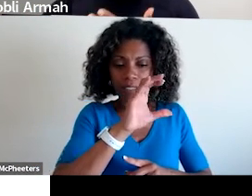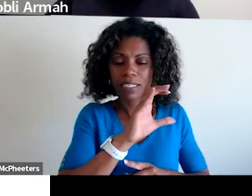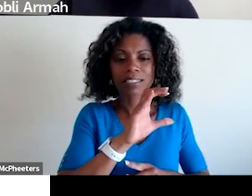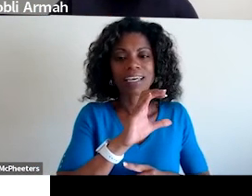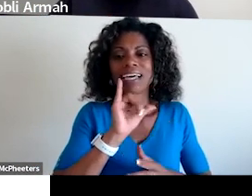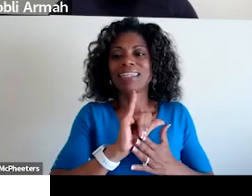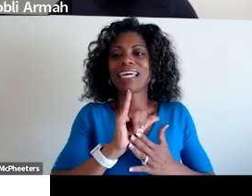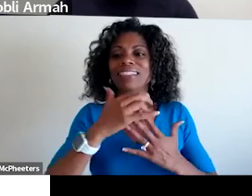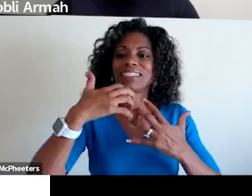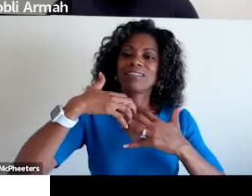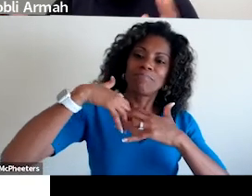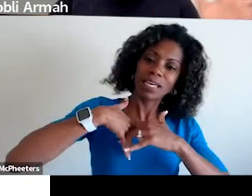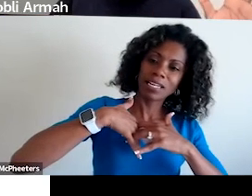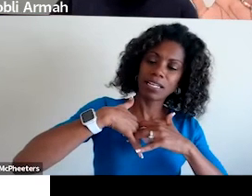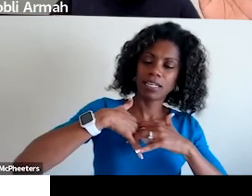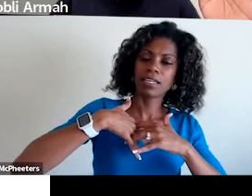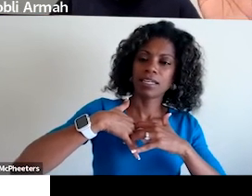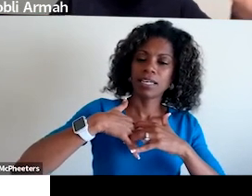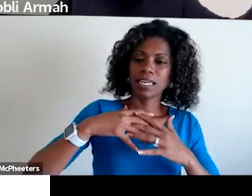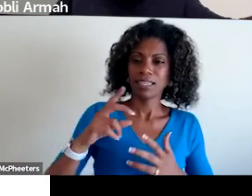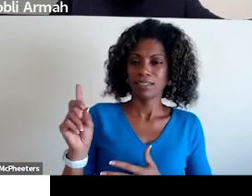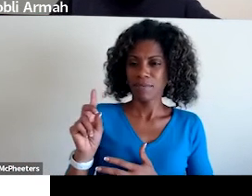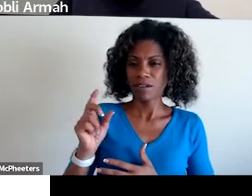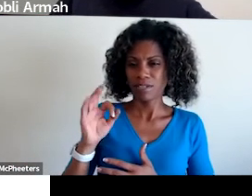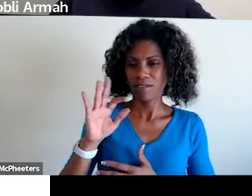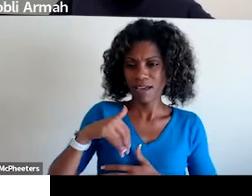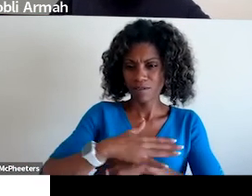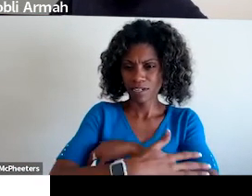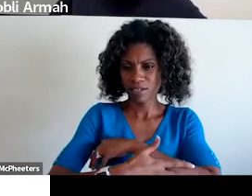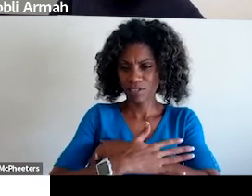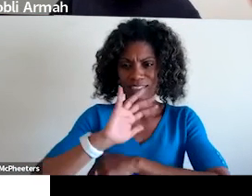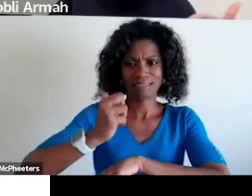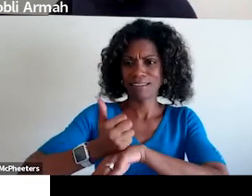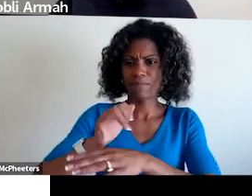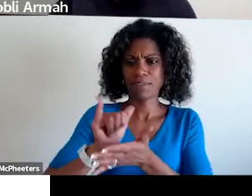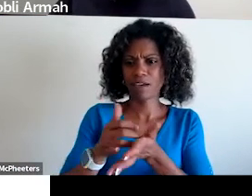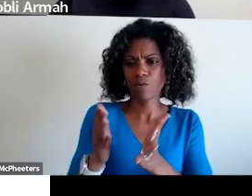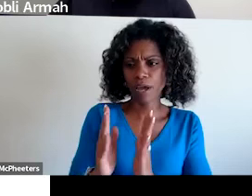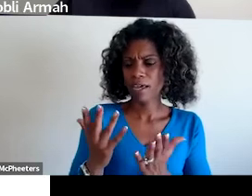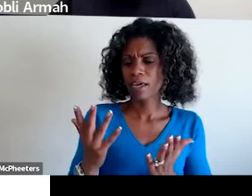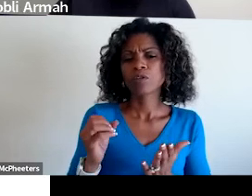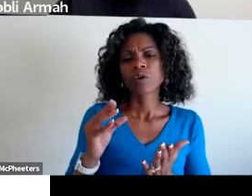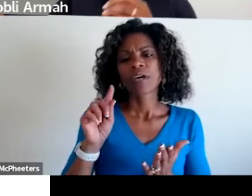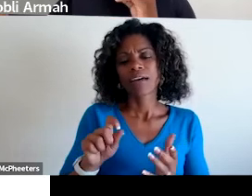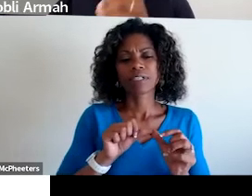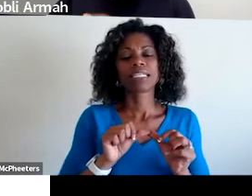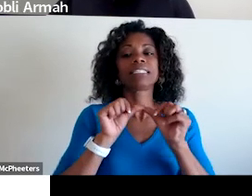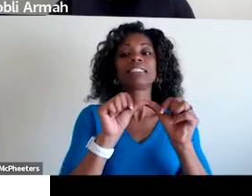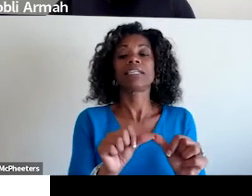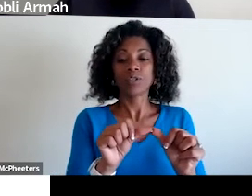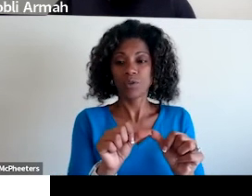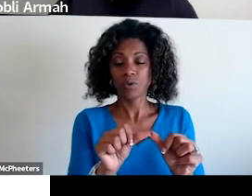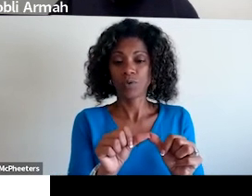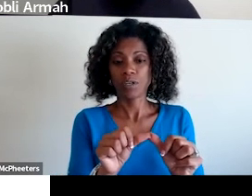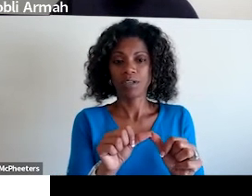from a communications perspective, if you started off talking about one thing in 2020, but you didn't continue to talk about the system issue, then you dropped